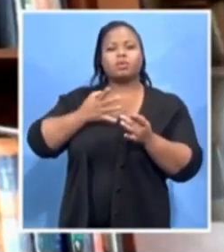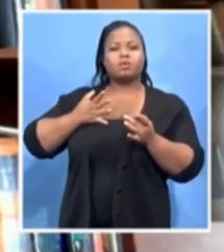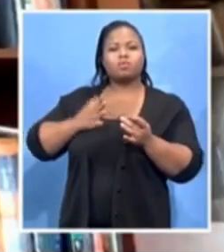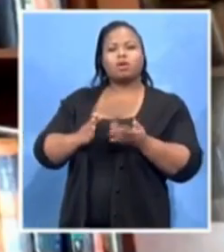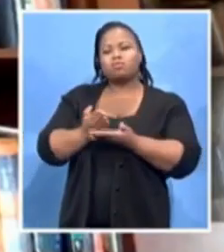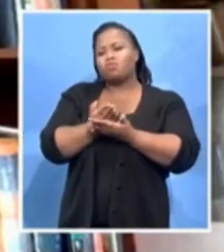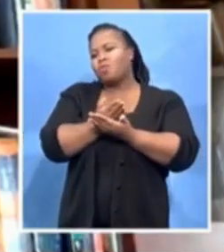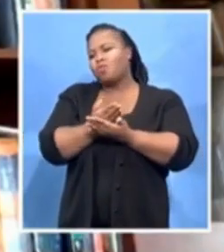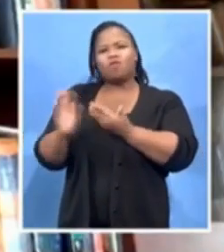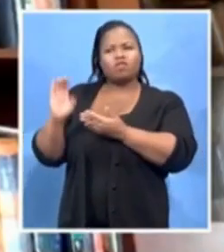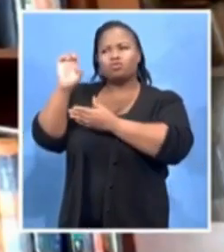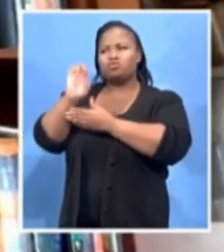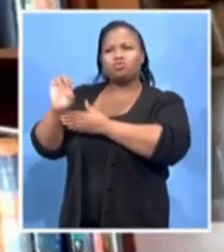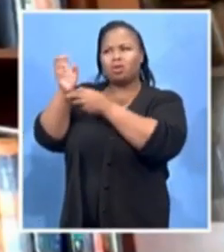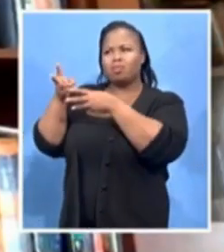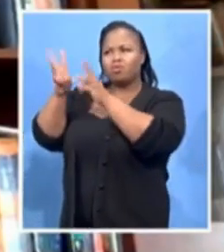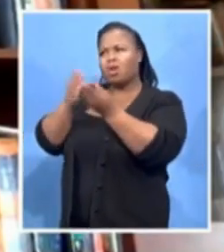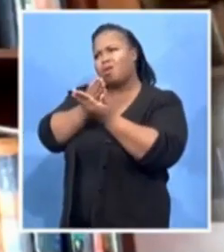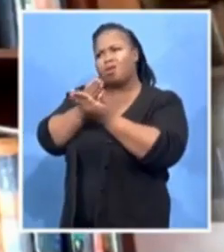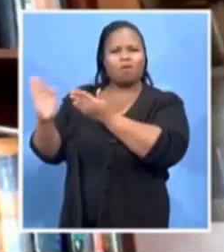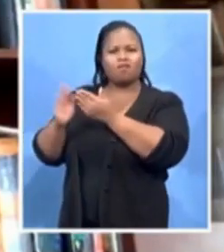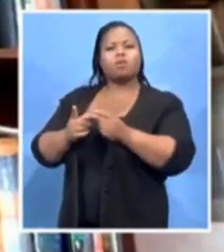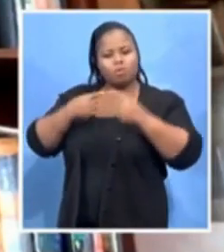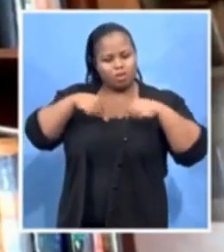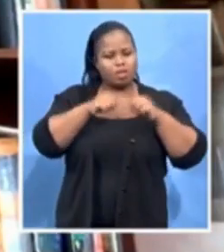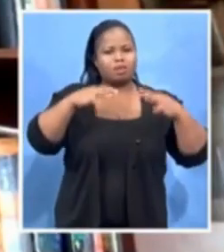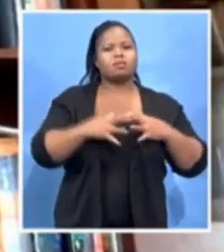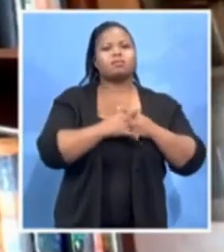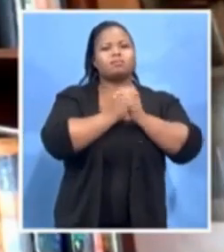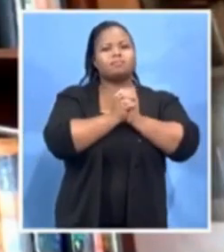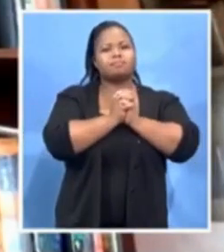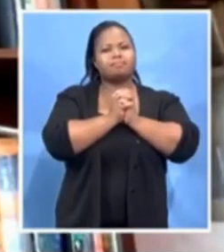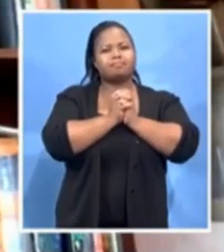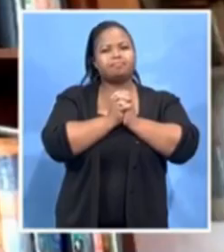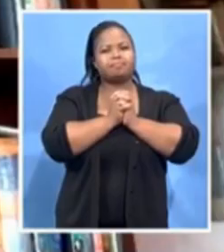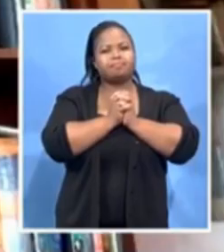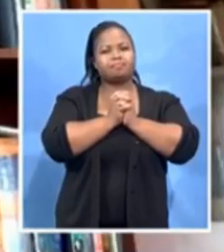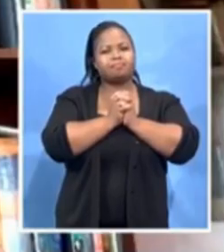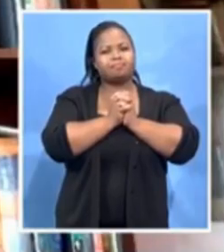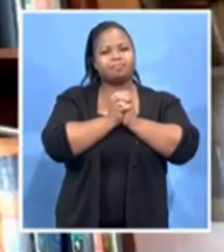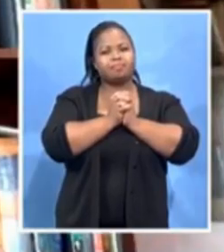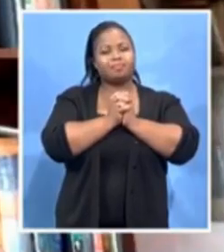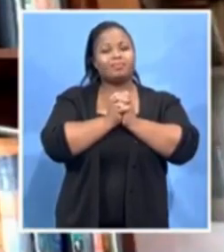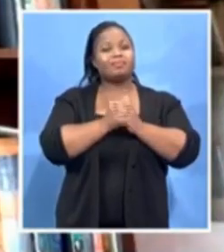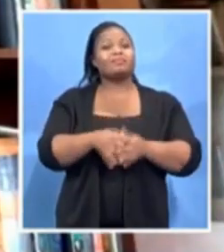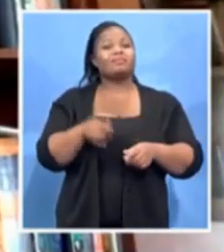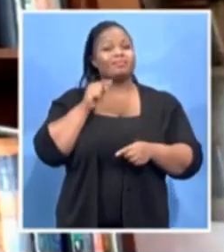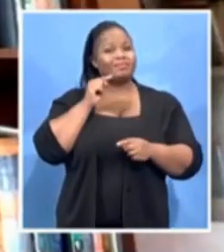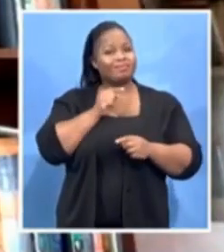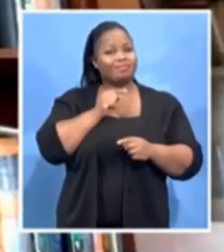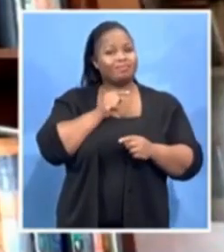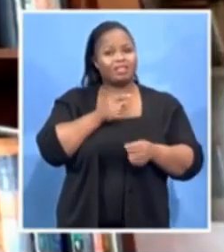we must move as one united front. And it is instructive that although Ghana